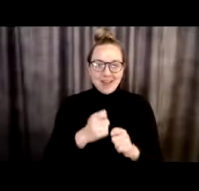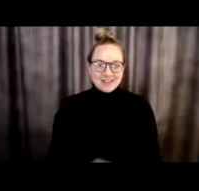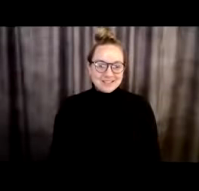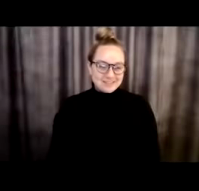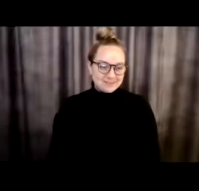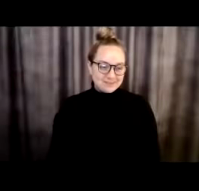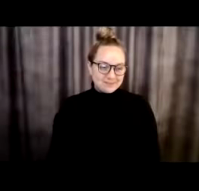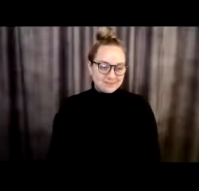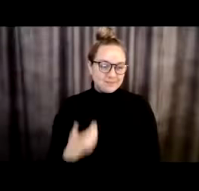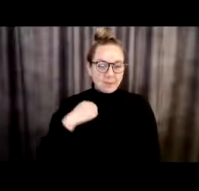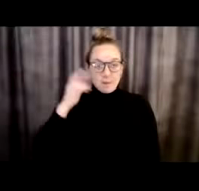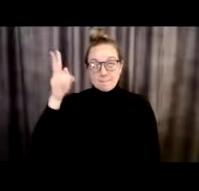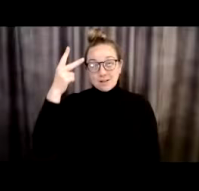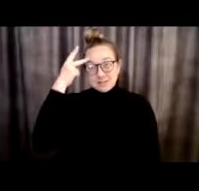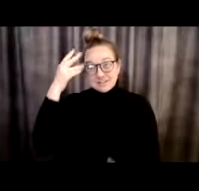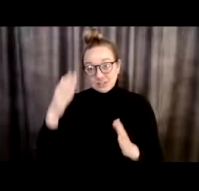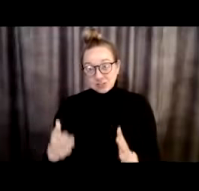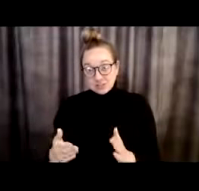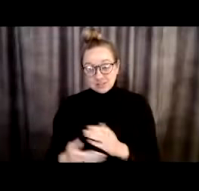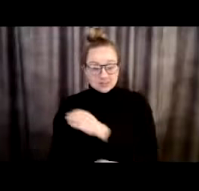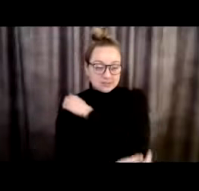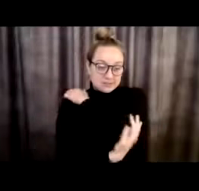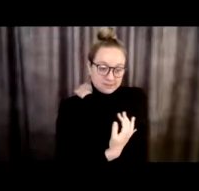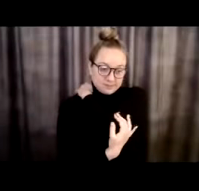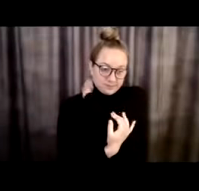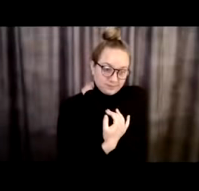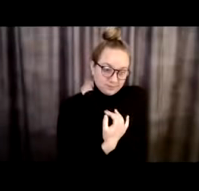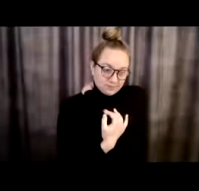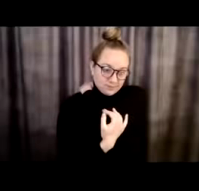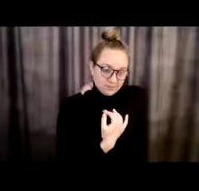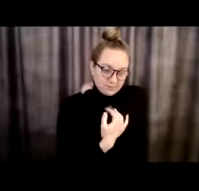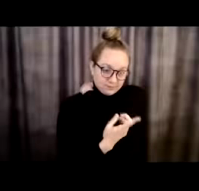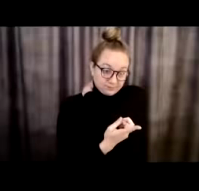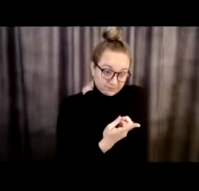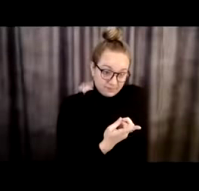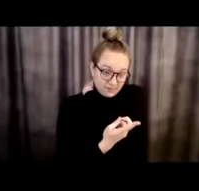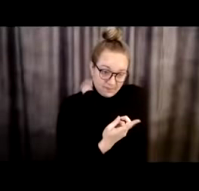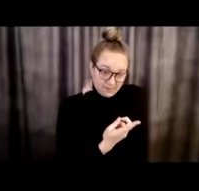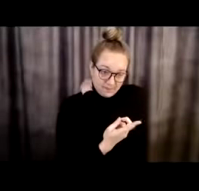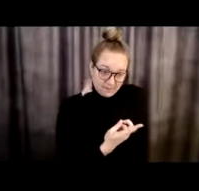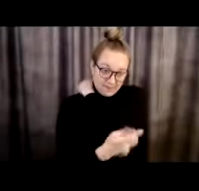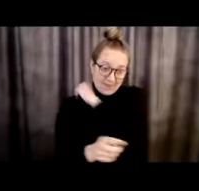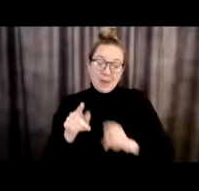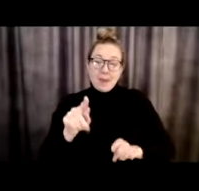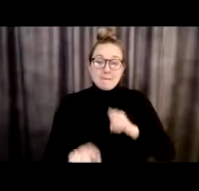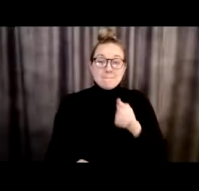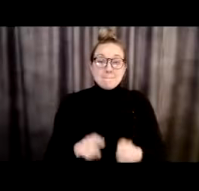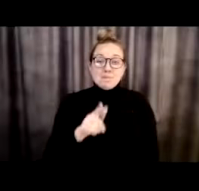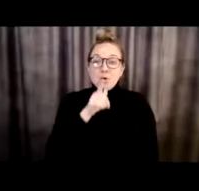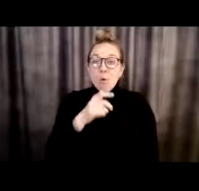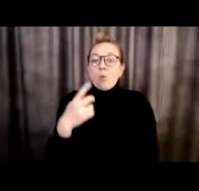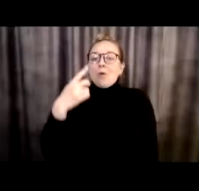We have politicians in general. People who think they already know. Yeah, it's sometimes hard to change people's minds,